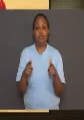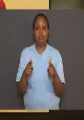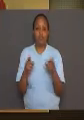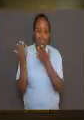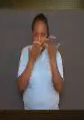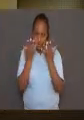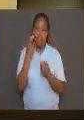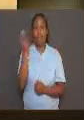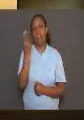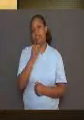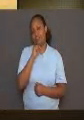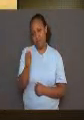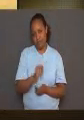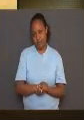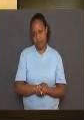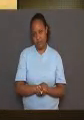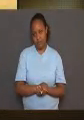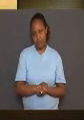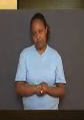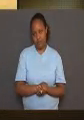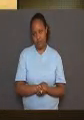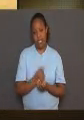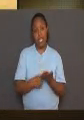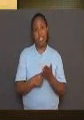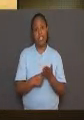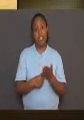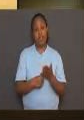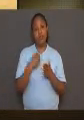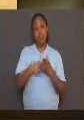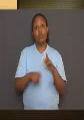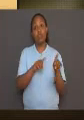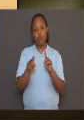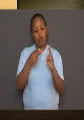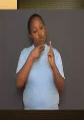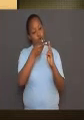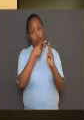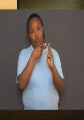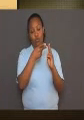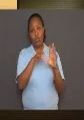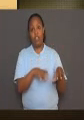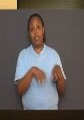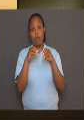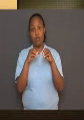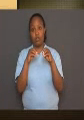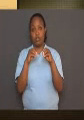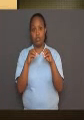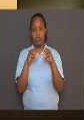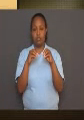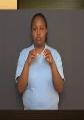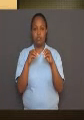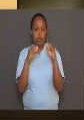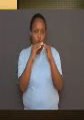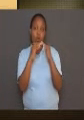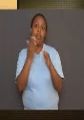study. In effect, these two students are equals,